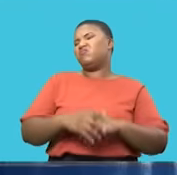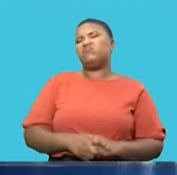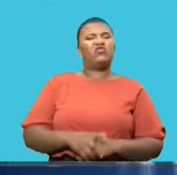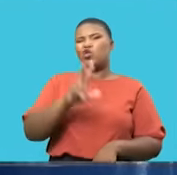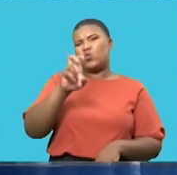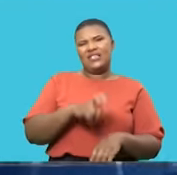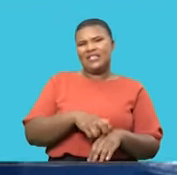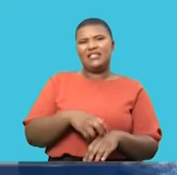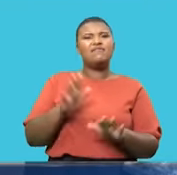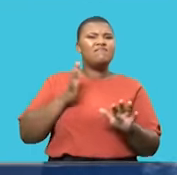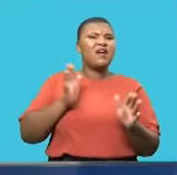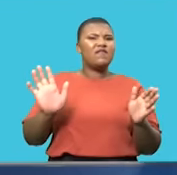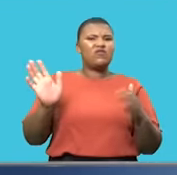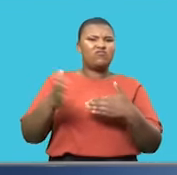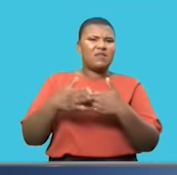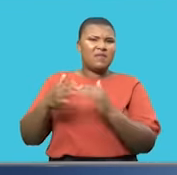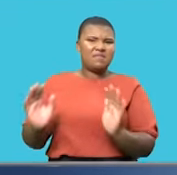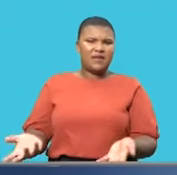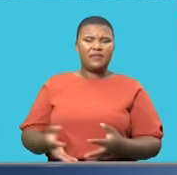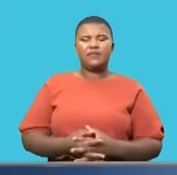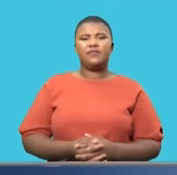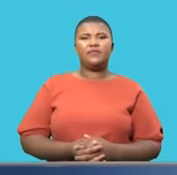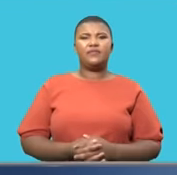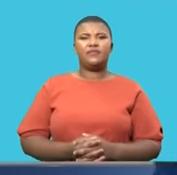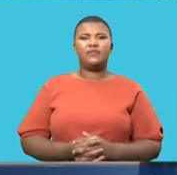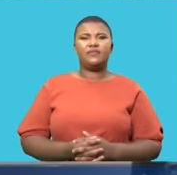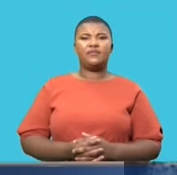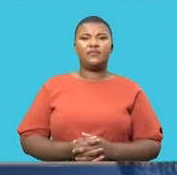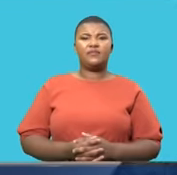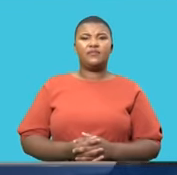defeats the purpose. For Soweto TV News, I am Zonibanzi Mazibuko.